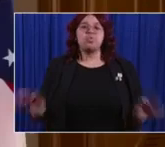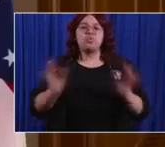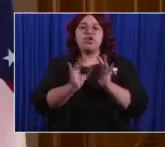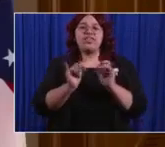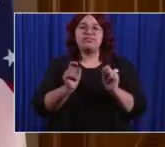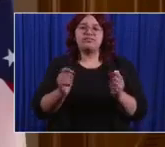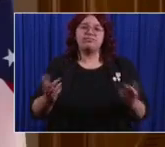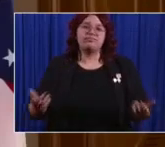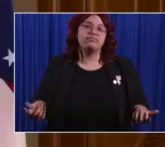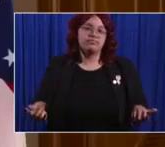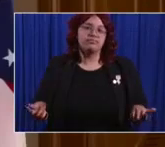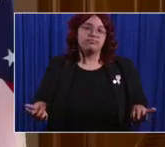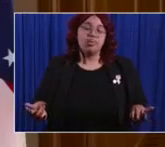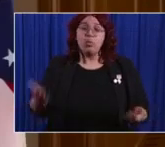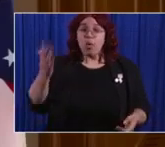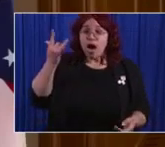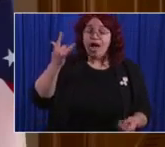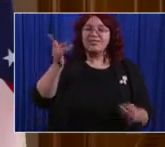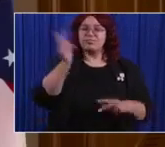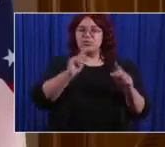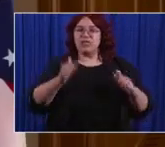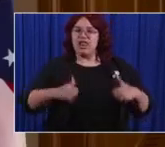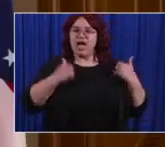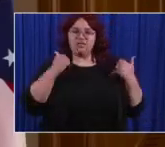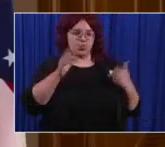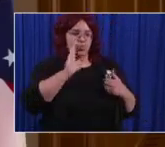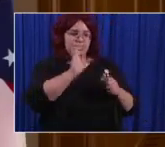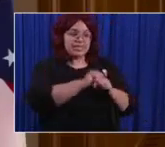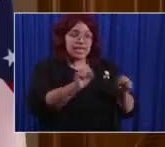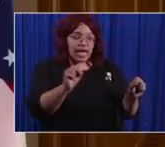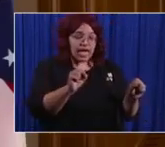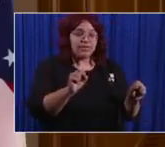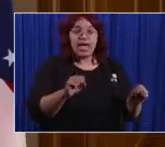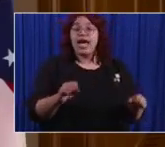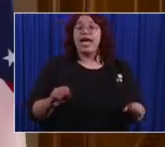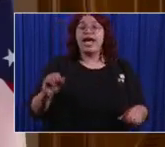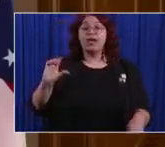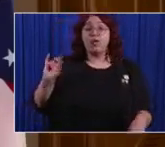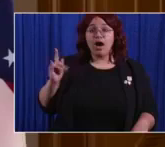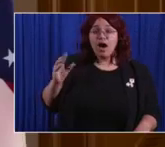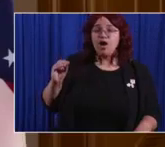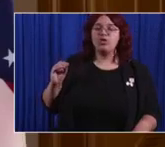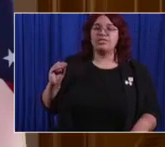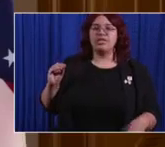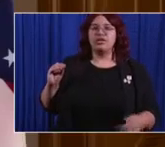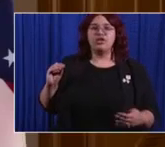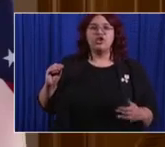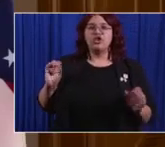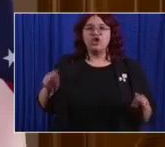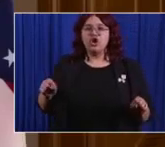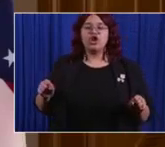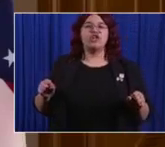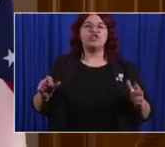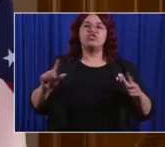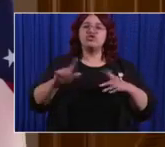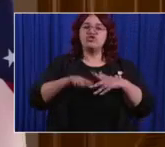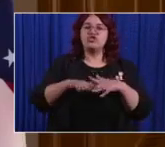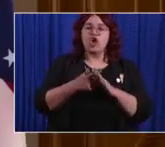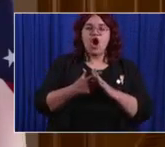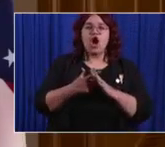that. We would save lives. We would help Ohio move forward. And every